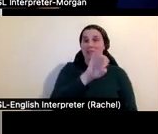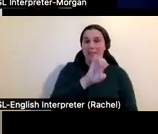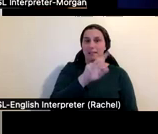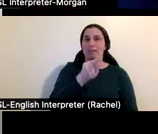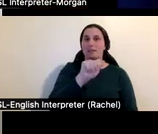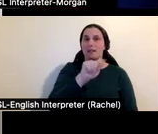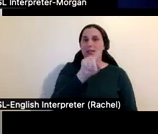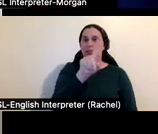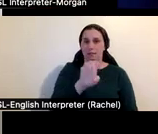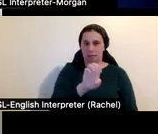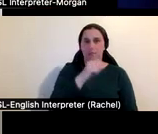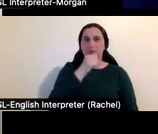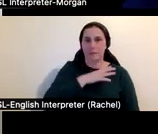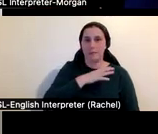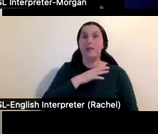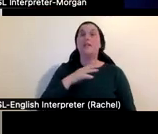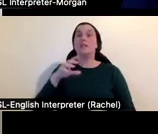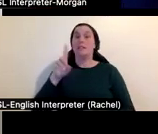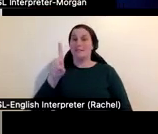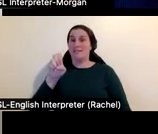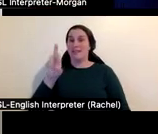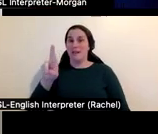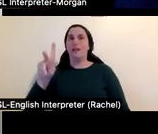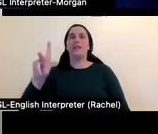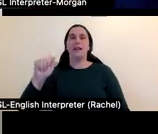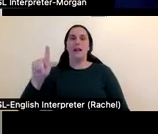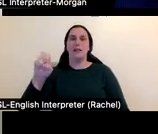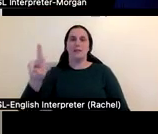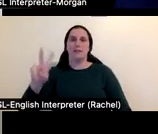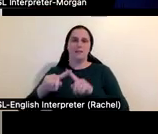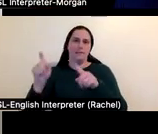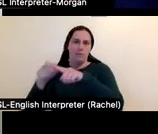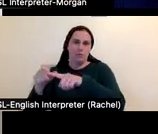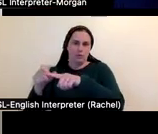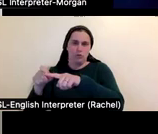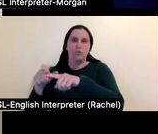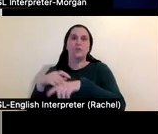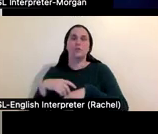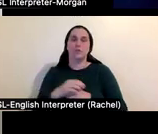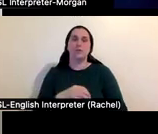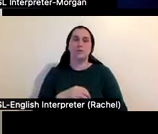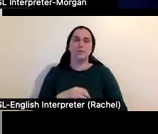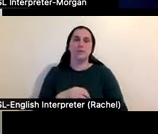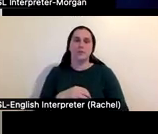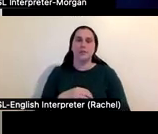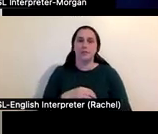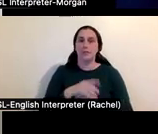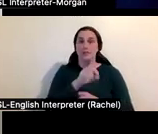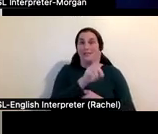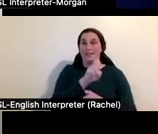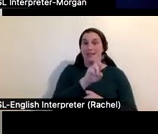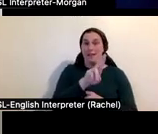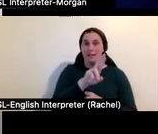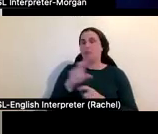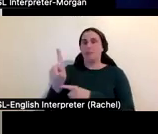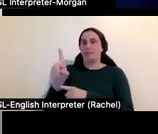in general, you say die Katze. So if you don't know, it's die Katze. Yeah, But if yeah. you have the animal Yeah. presence. Yes, so it's No. der Hund Got it. and the female version